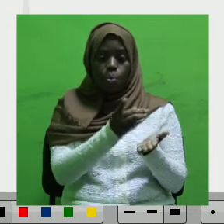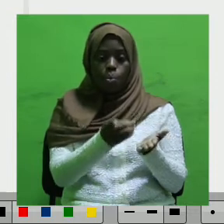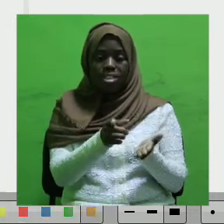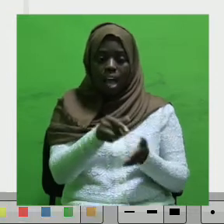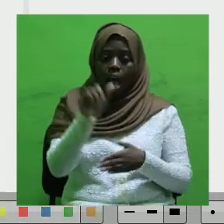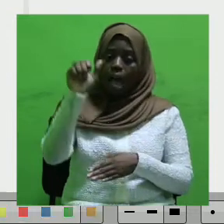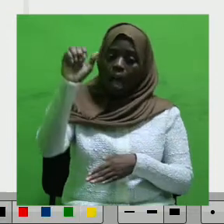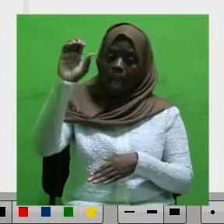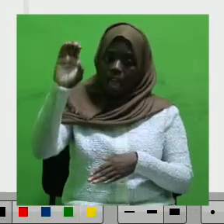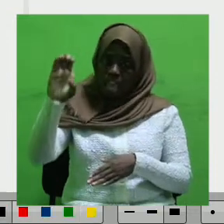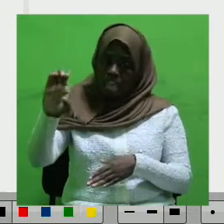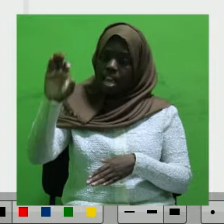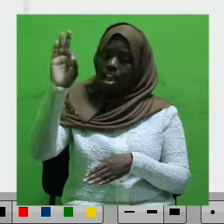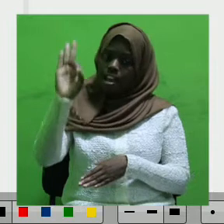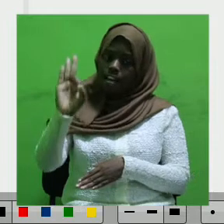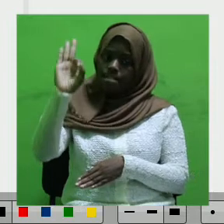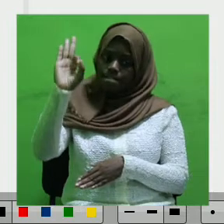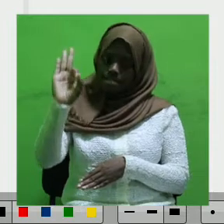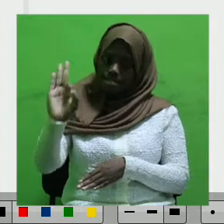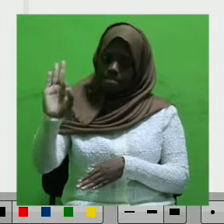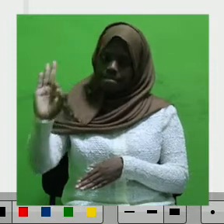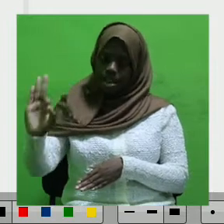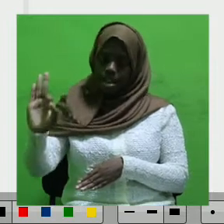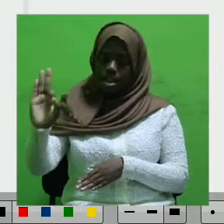the efferent